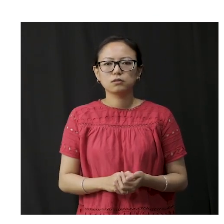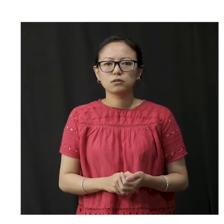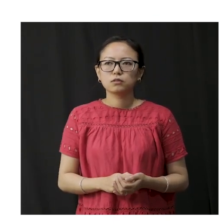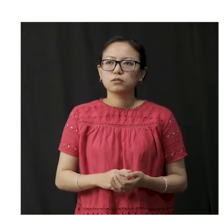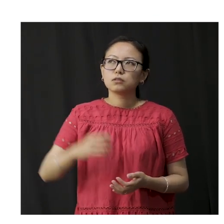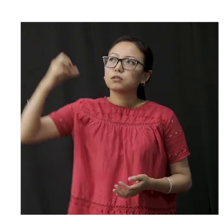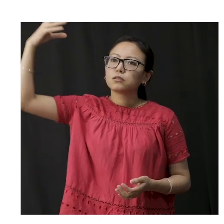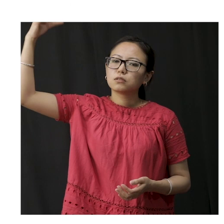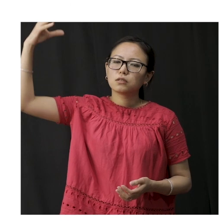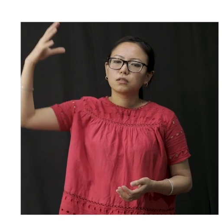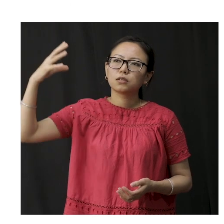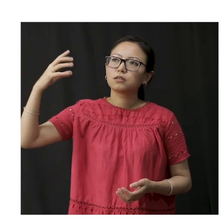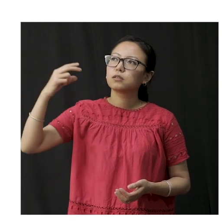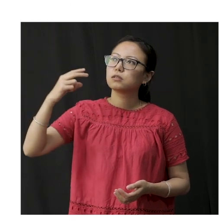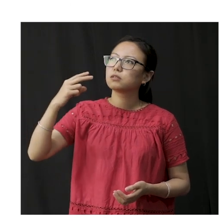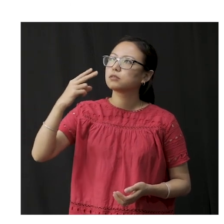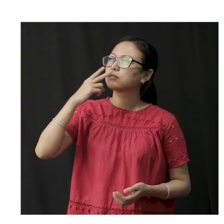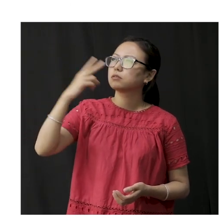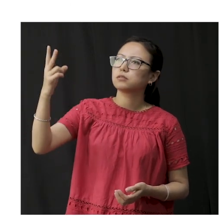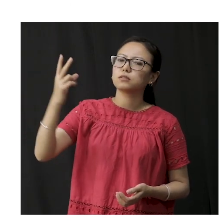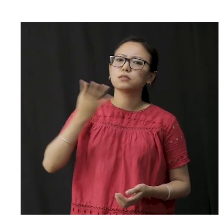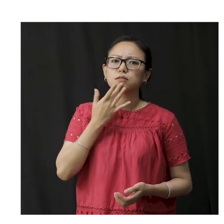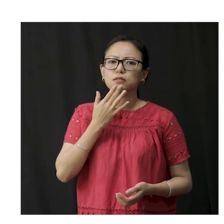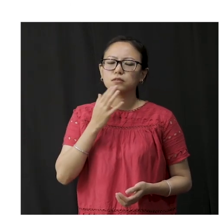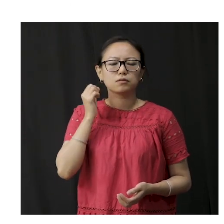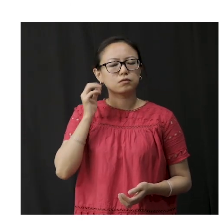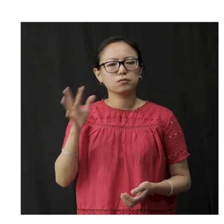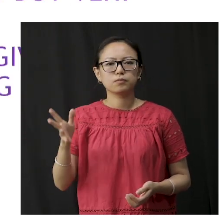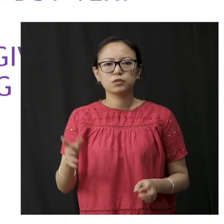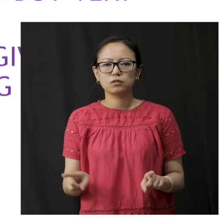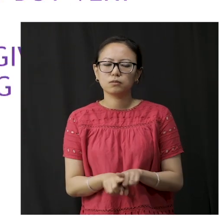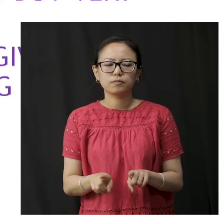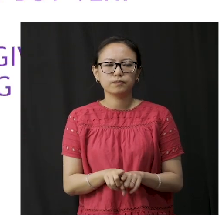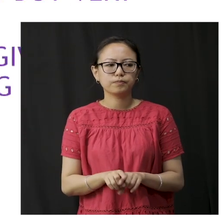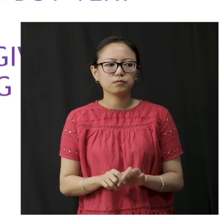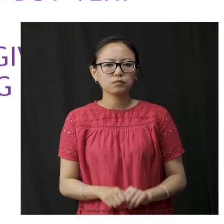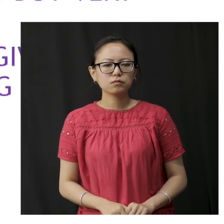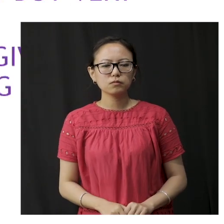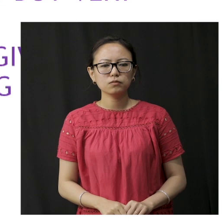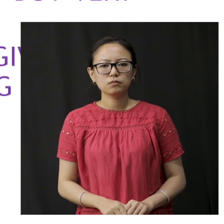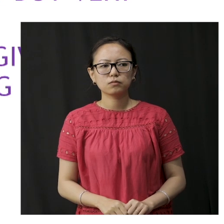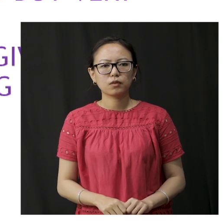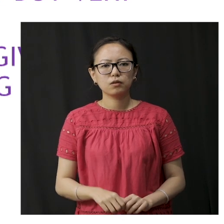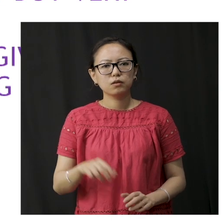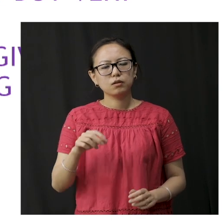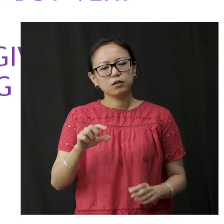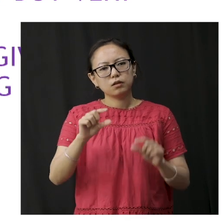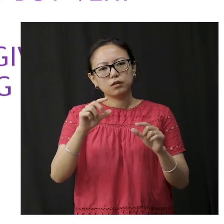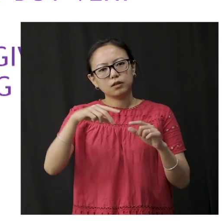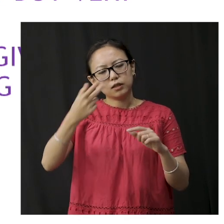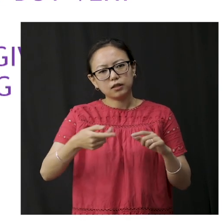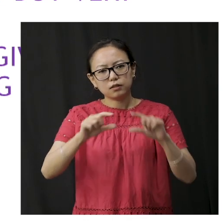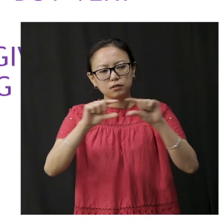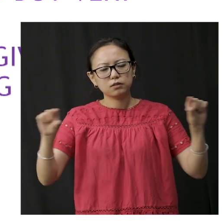it look like gold in color. All right, the next line. And both are very,